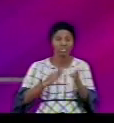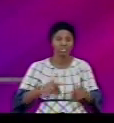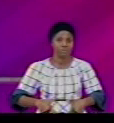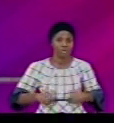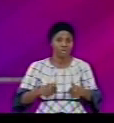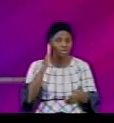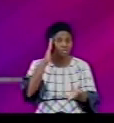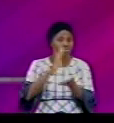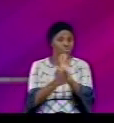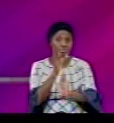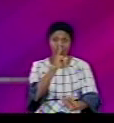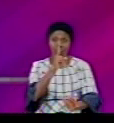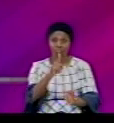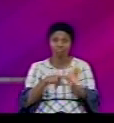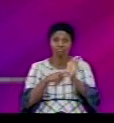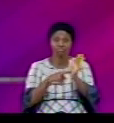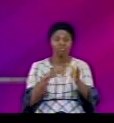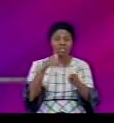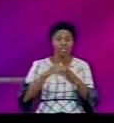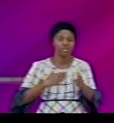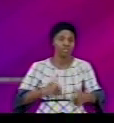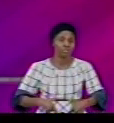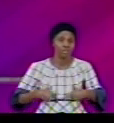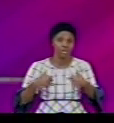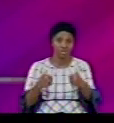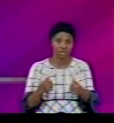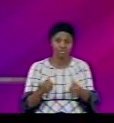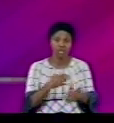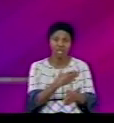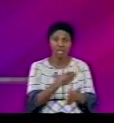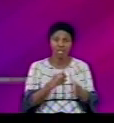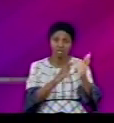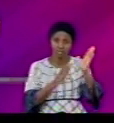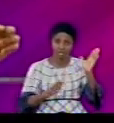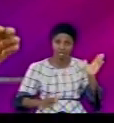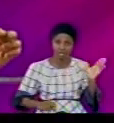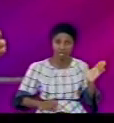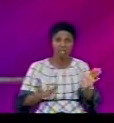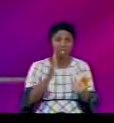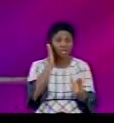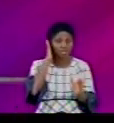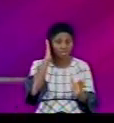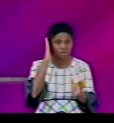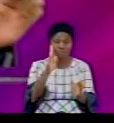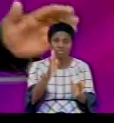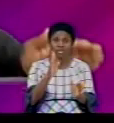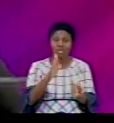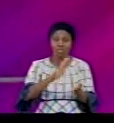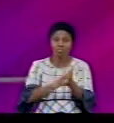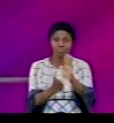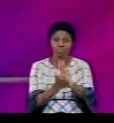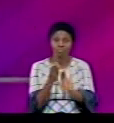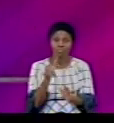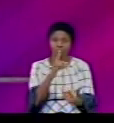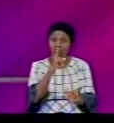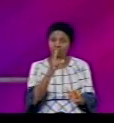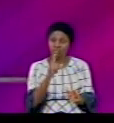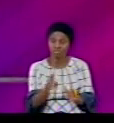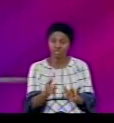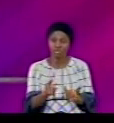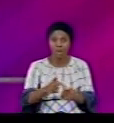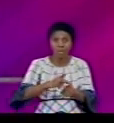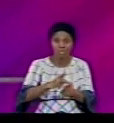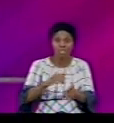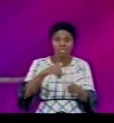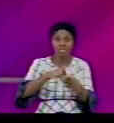become a reality in our lives. And Christ will become preeminent in all areas of our